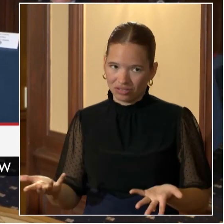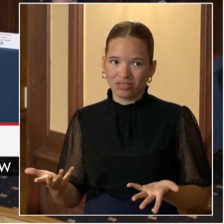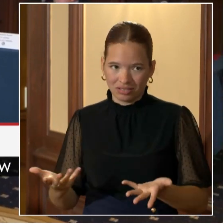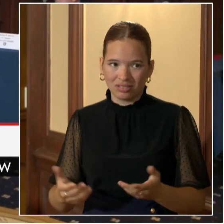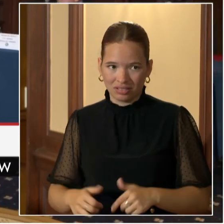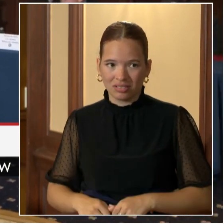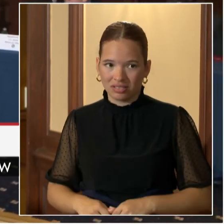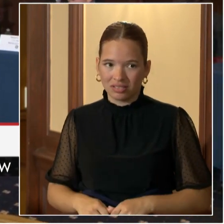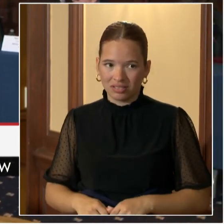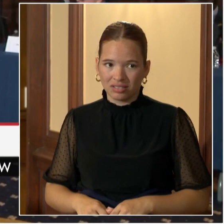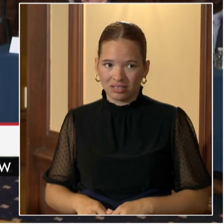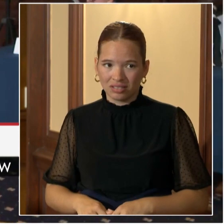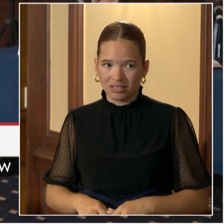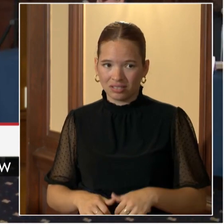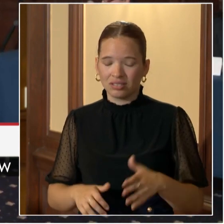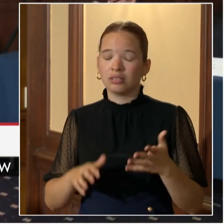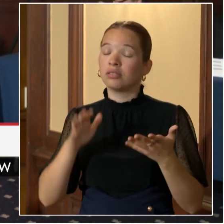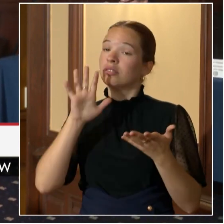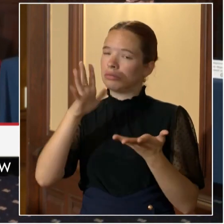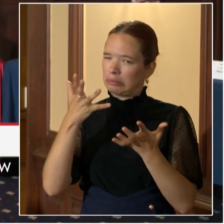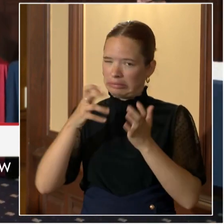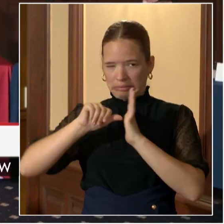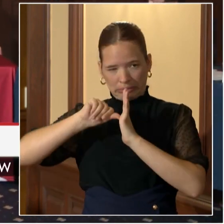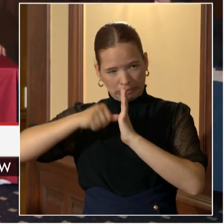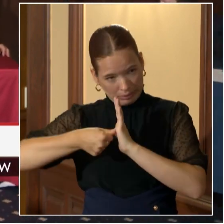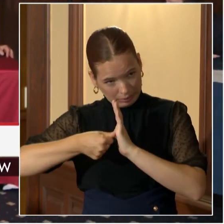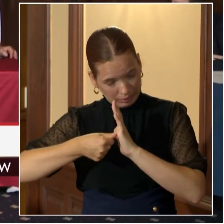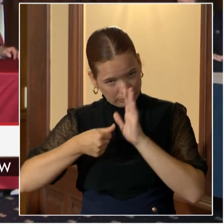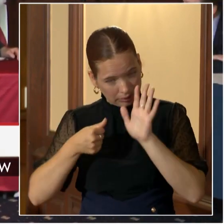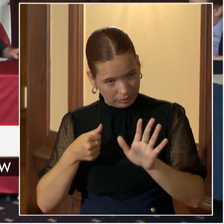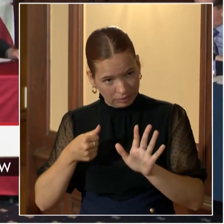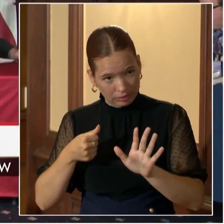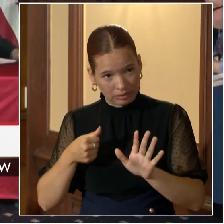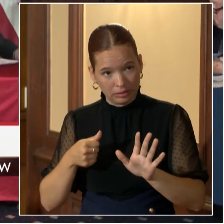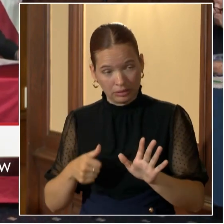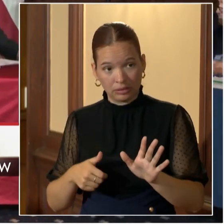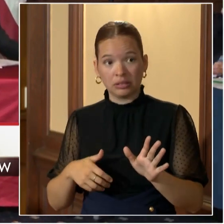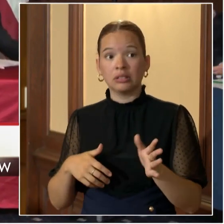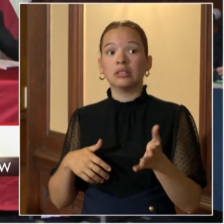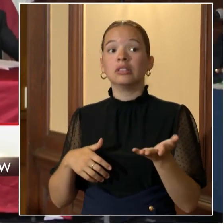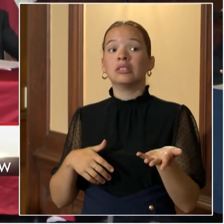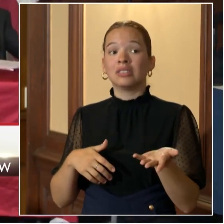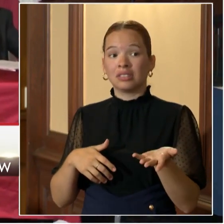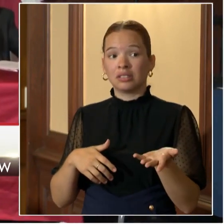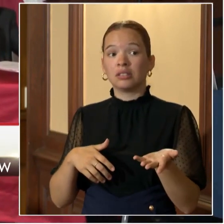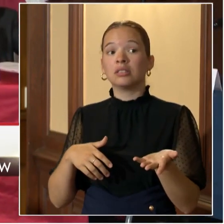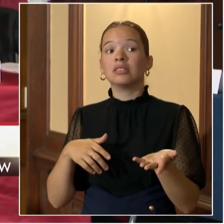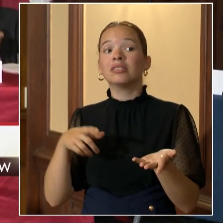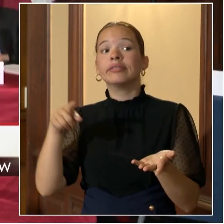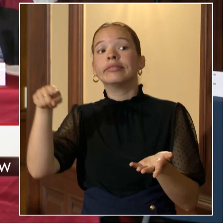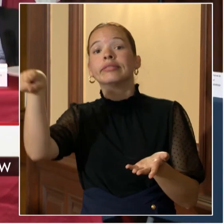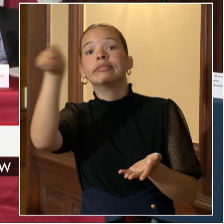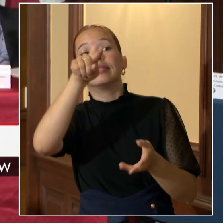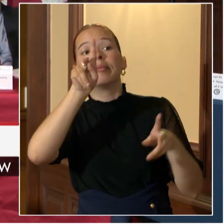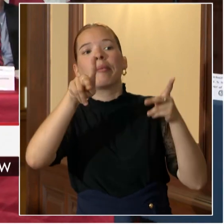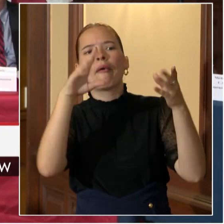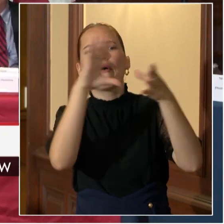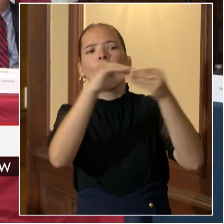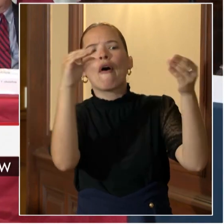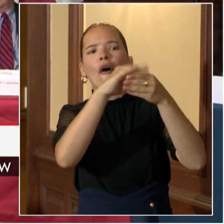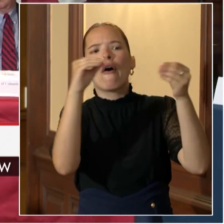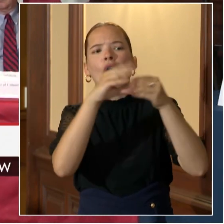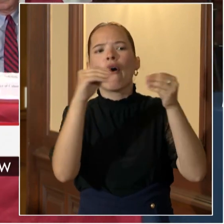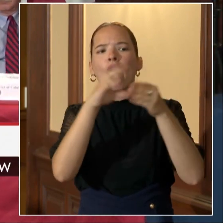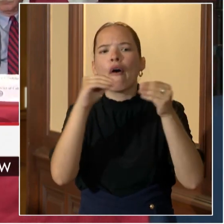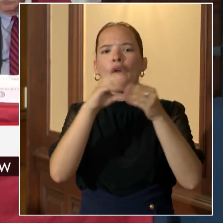clear, though, because I heard a lot of kind of celebrating what the problem is. We know what the problem is, and we know how serious